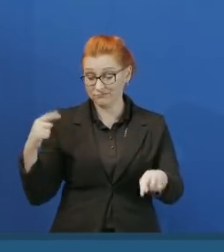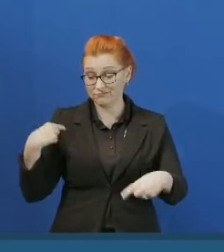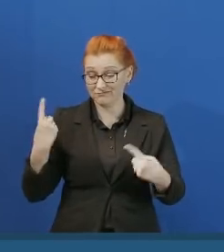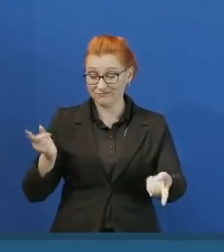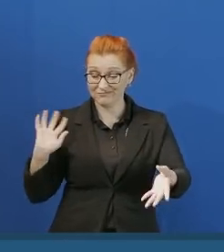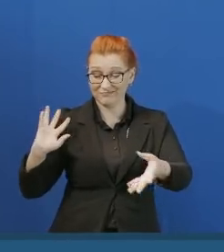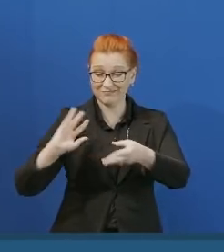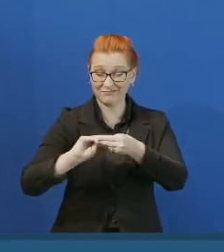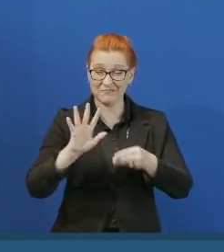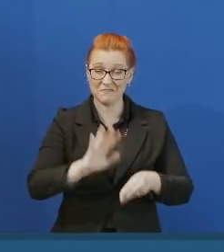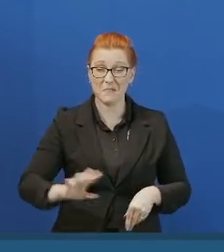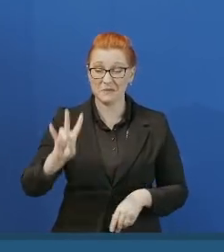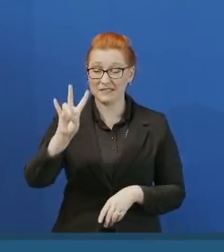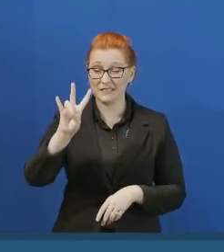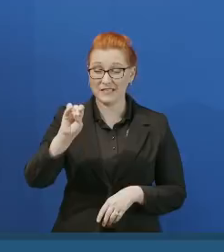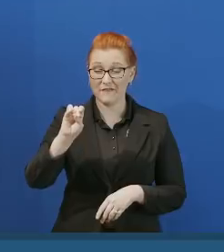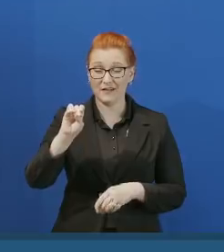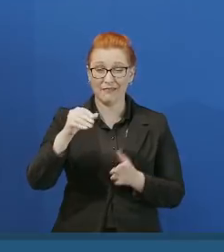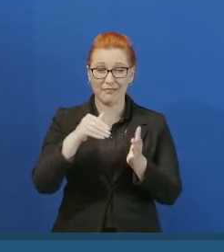in Arizona. I think it's